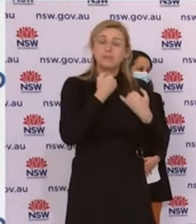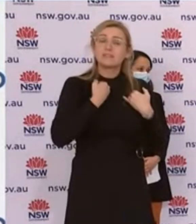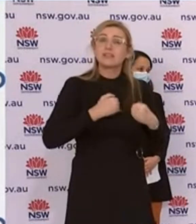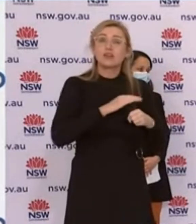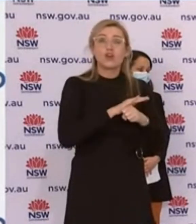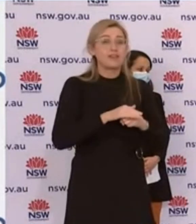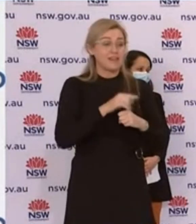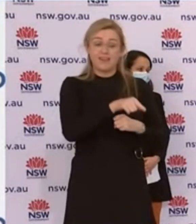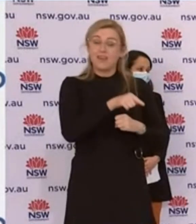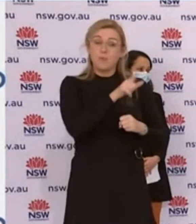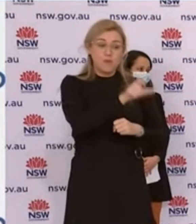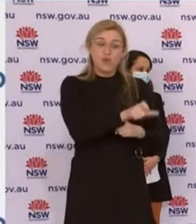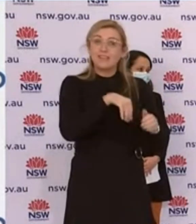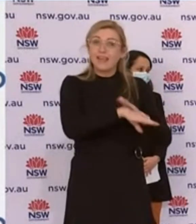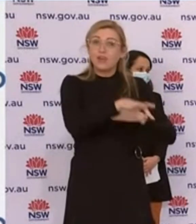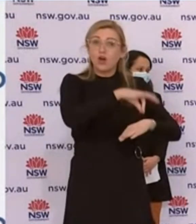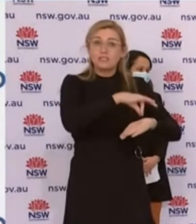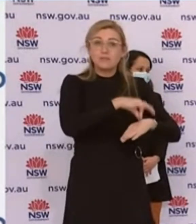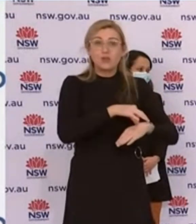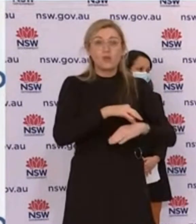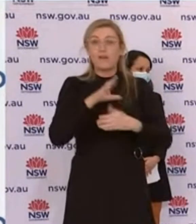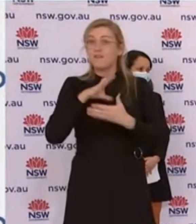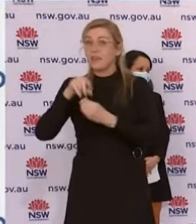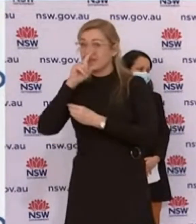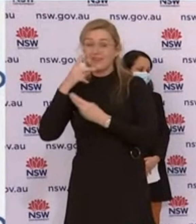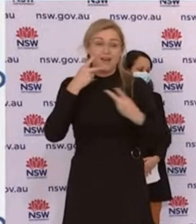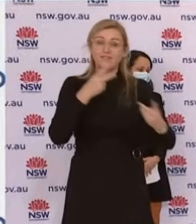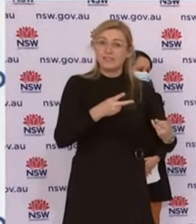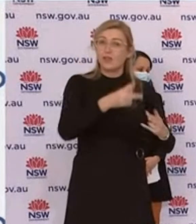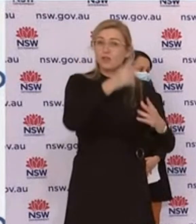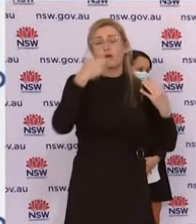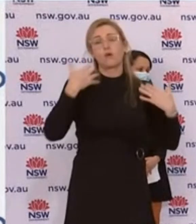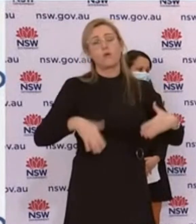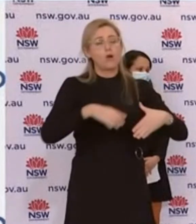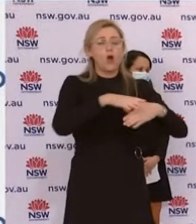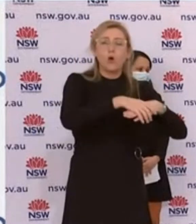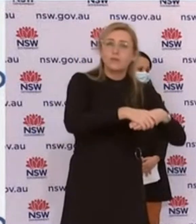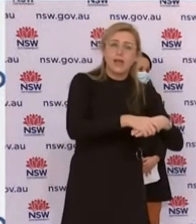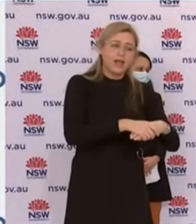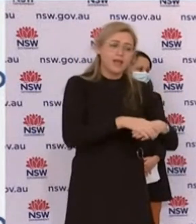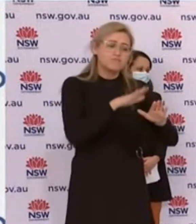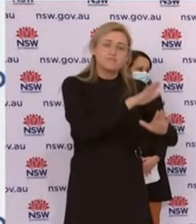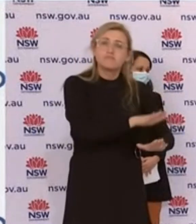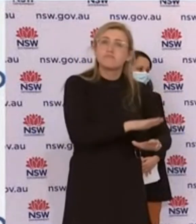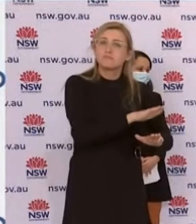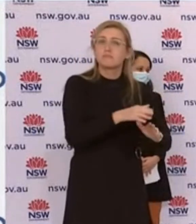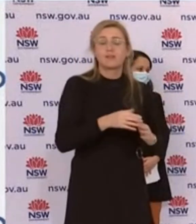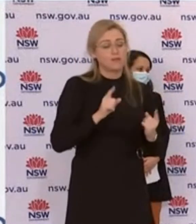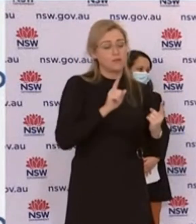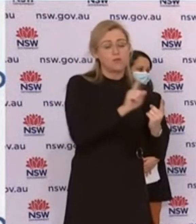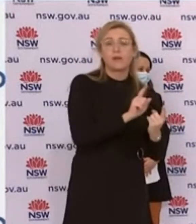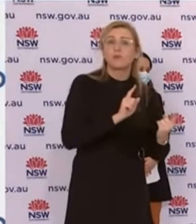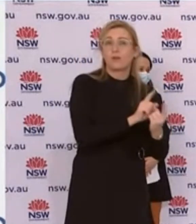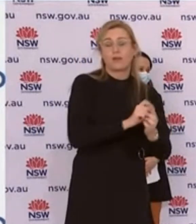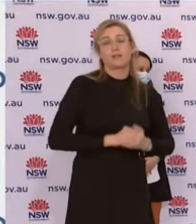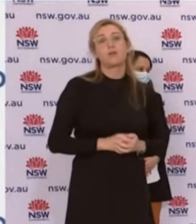times when relatives can't. I just want to do a special call out to nurses, but we have an amazing network of specialists, of staff, of